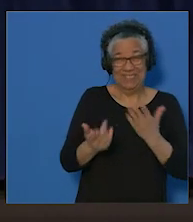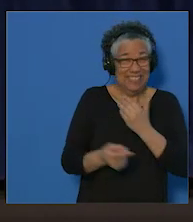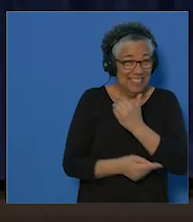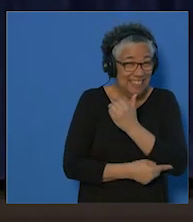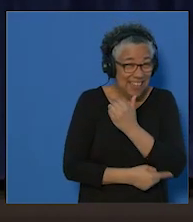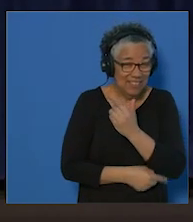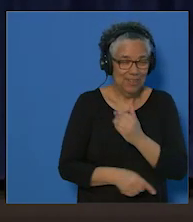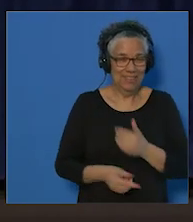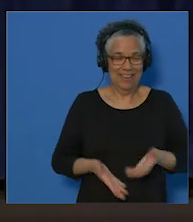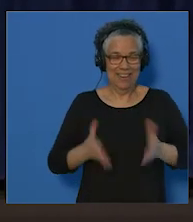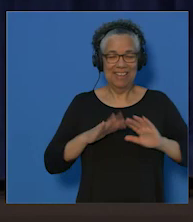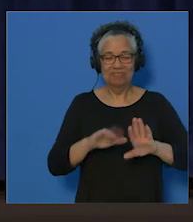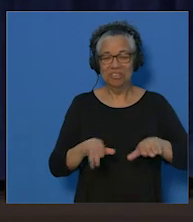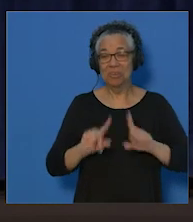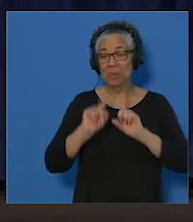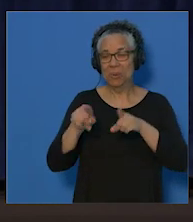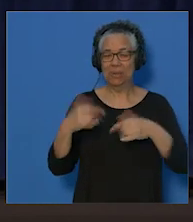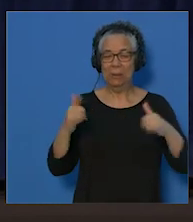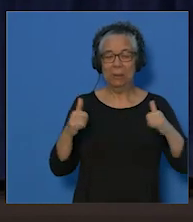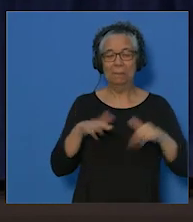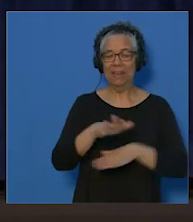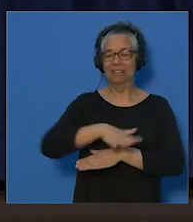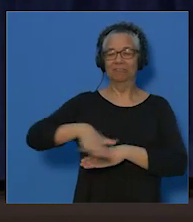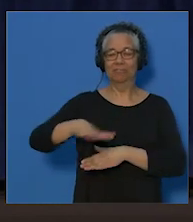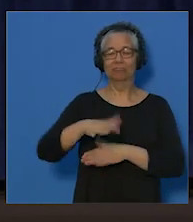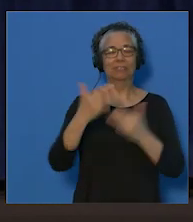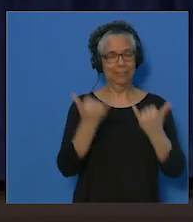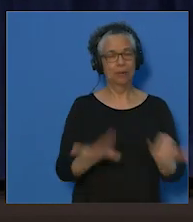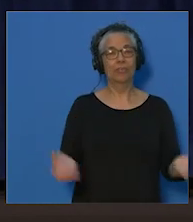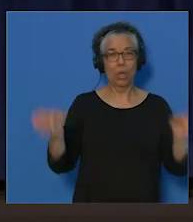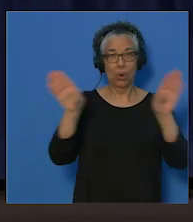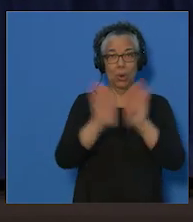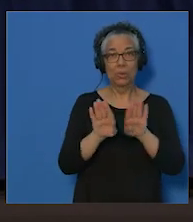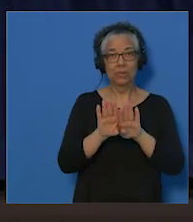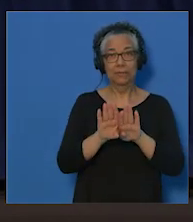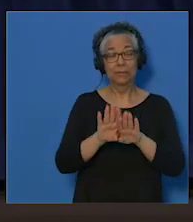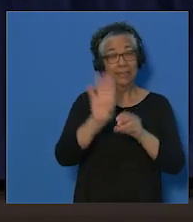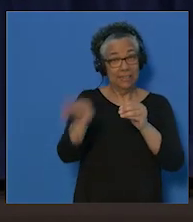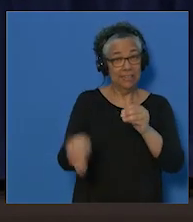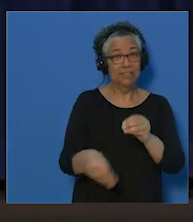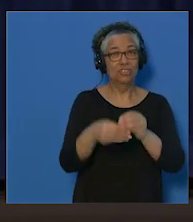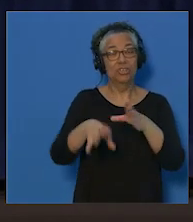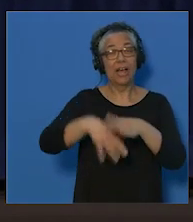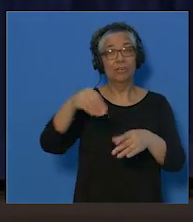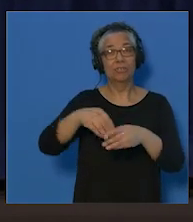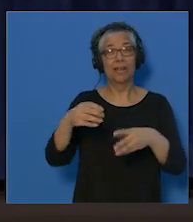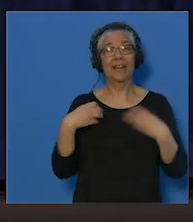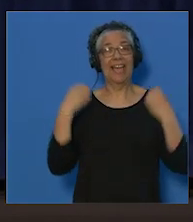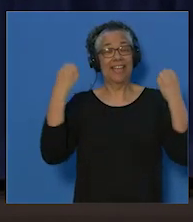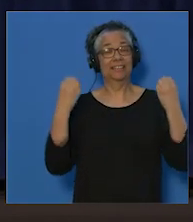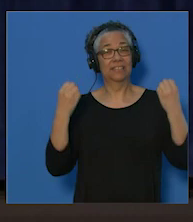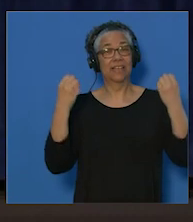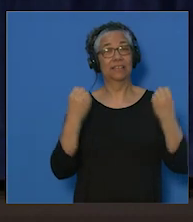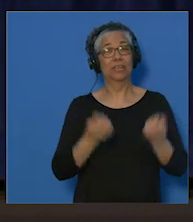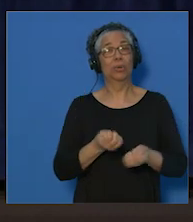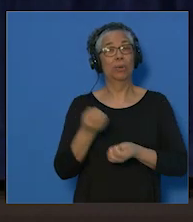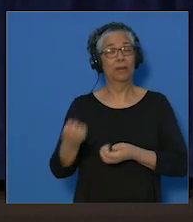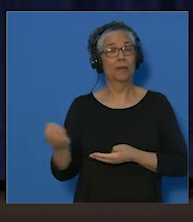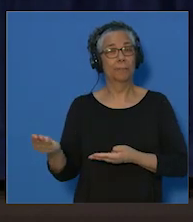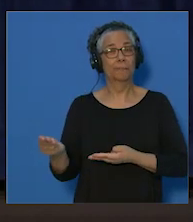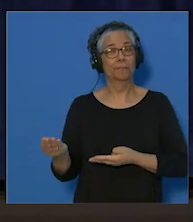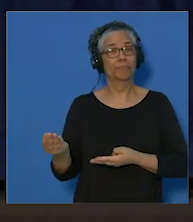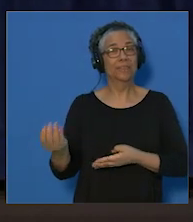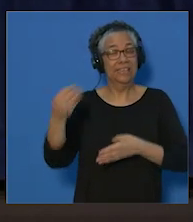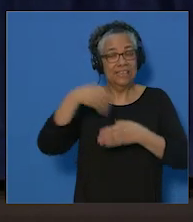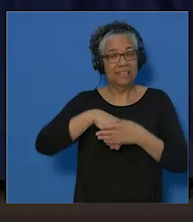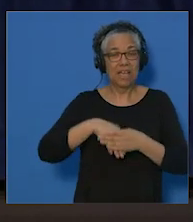to go to playgrounds, they are closed at this point in time, in addition to the outdoor exercise equipment, which is inside of